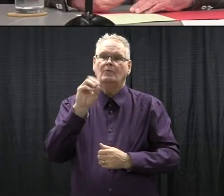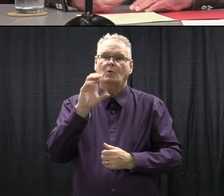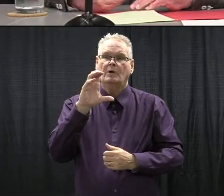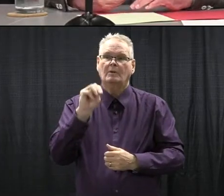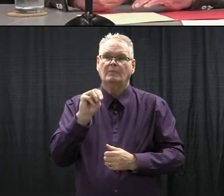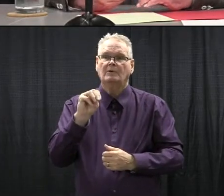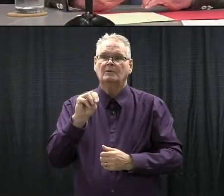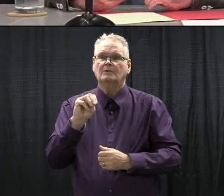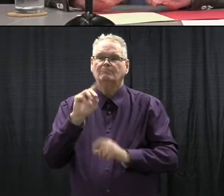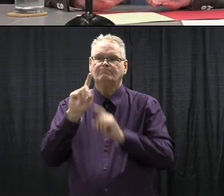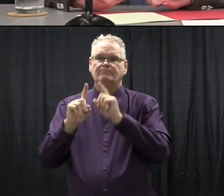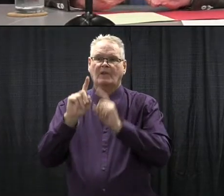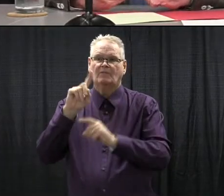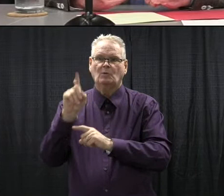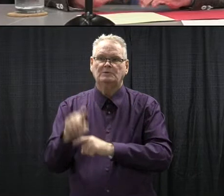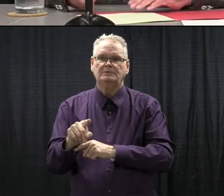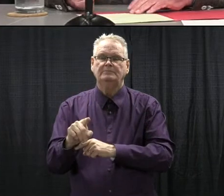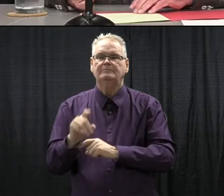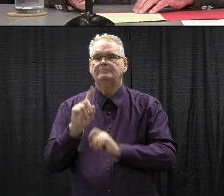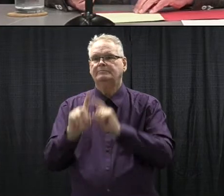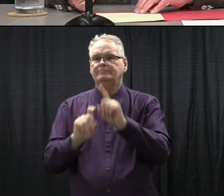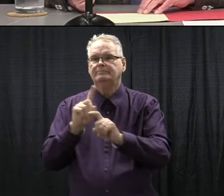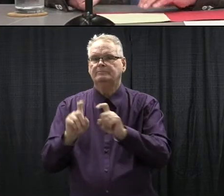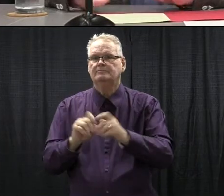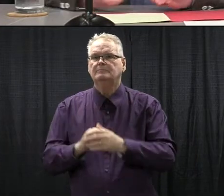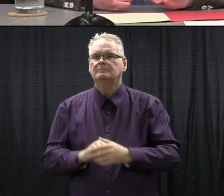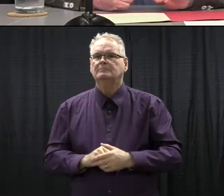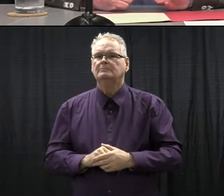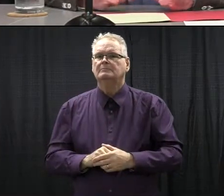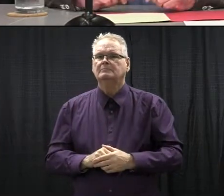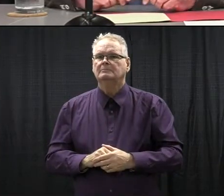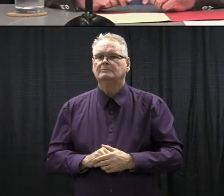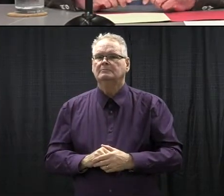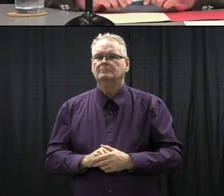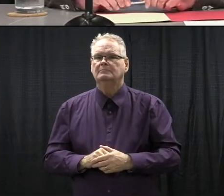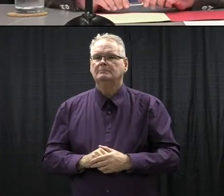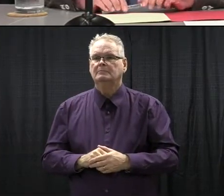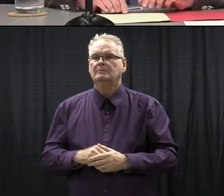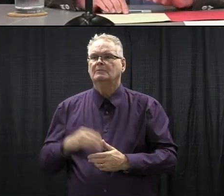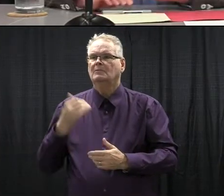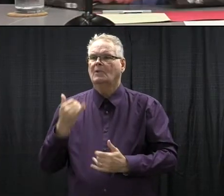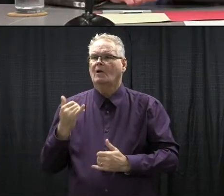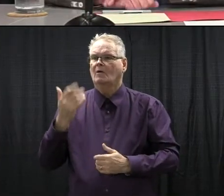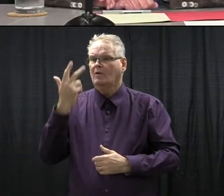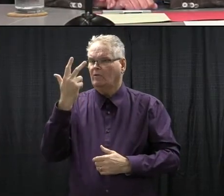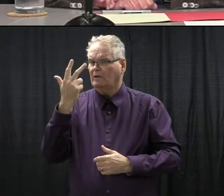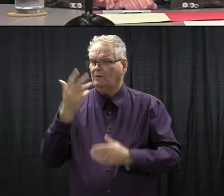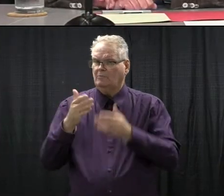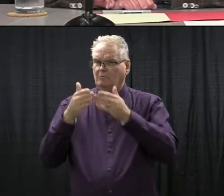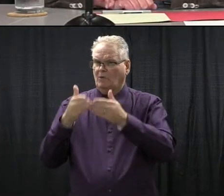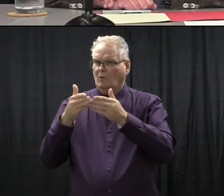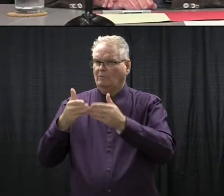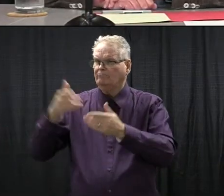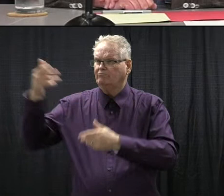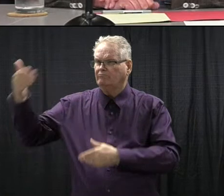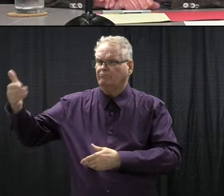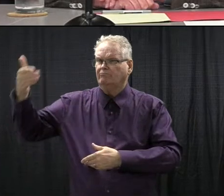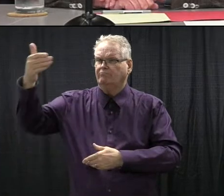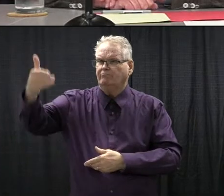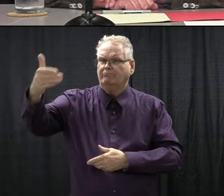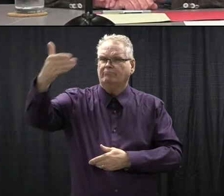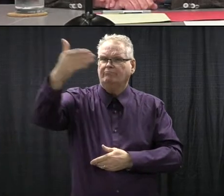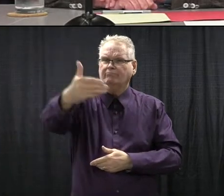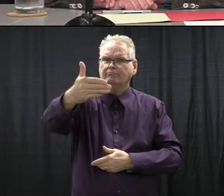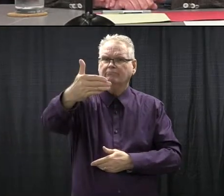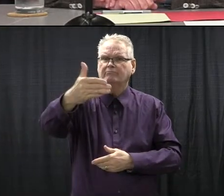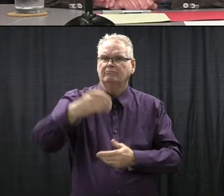Thank you. A question about the 3 ships that are anchored off our province's shores. Our healthcare staff are the ones that are going on those